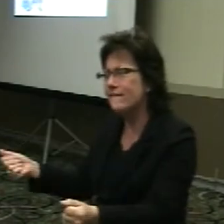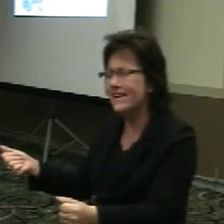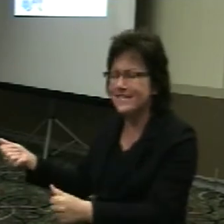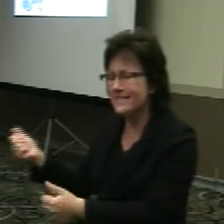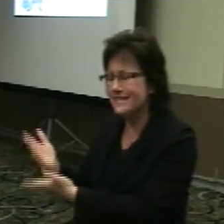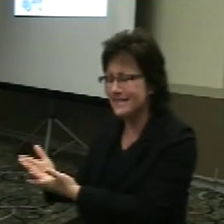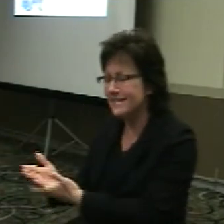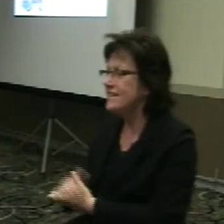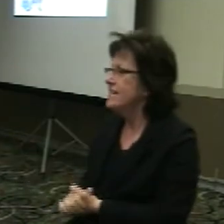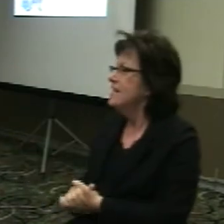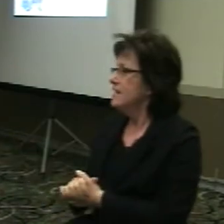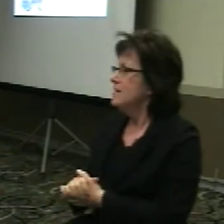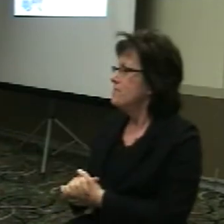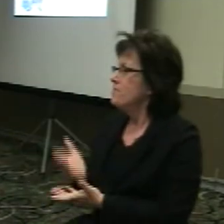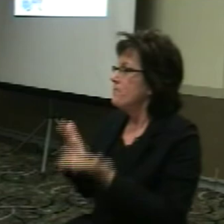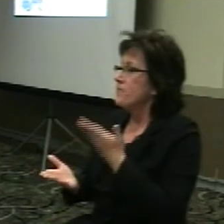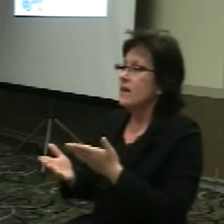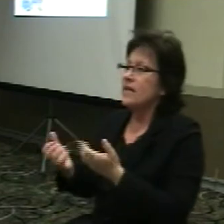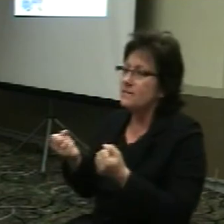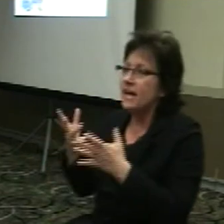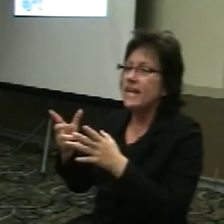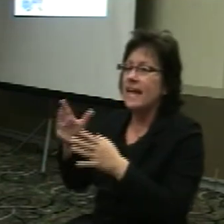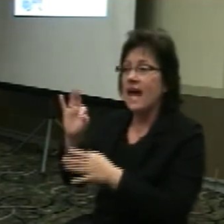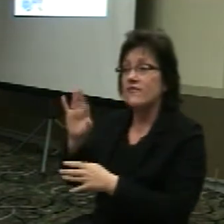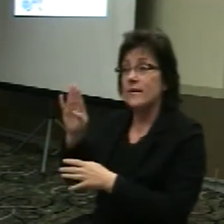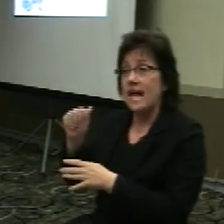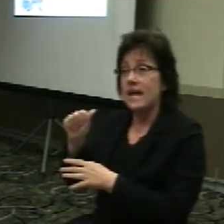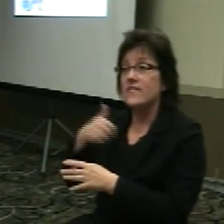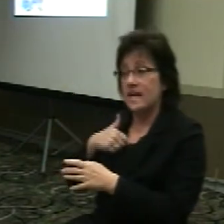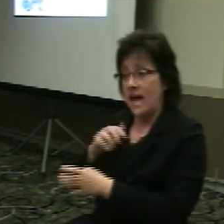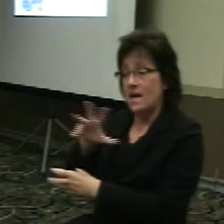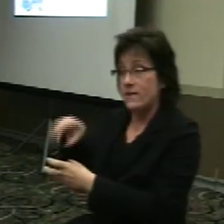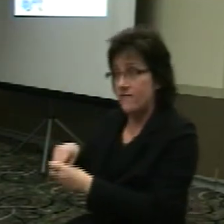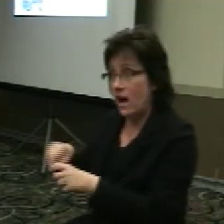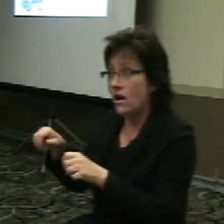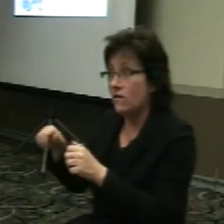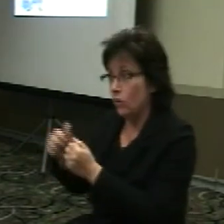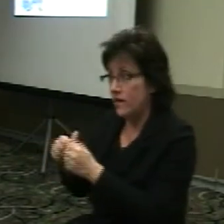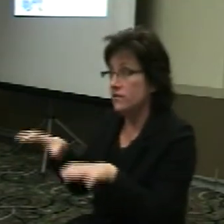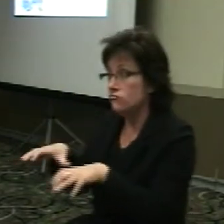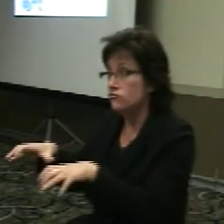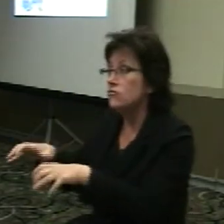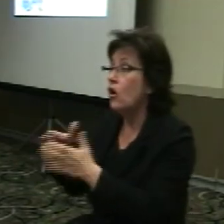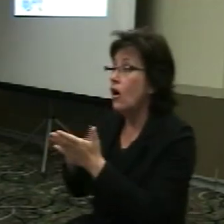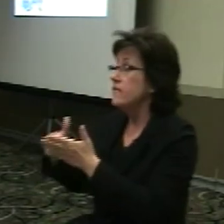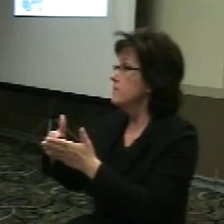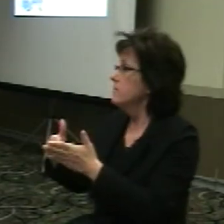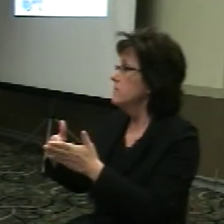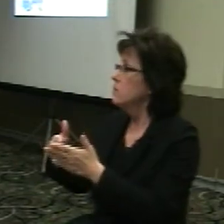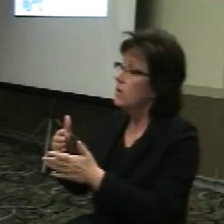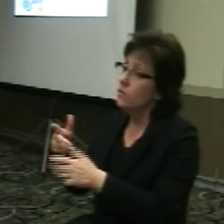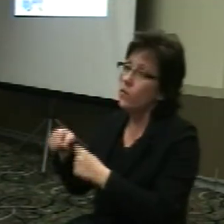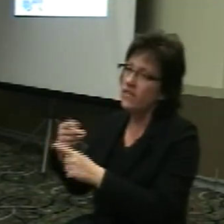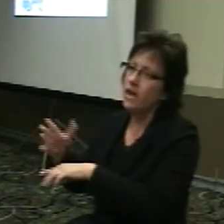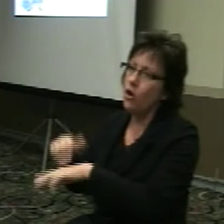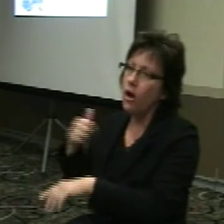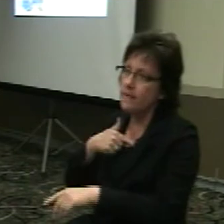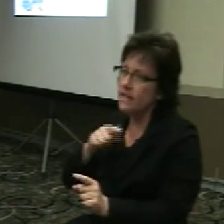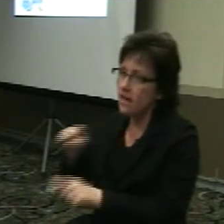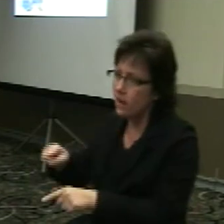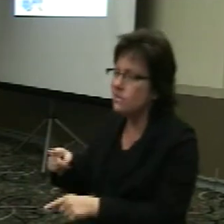say probably as many FBAs that I engage in, and then oftentimes before they call me in, it's a pretty tough case